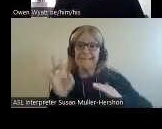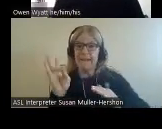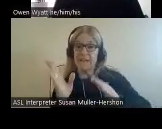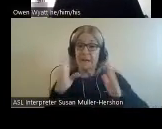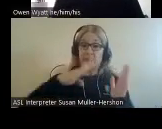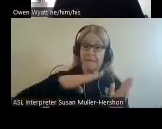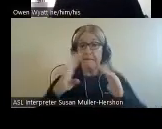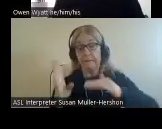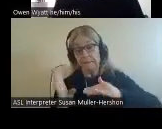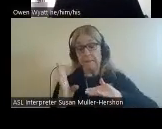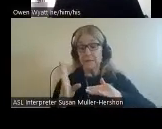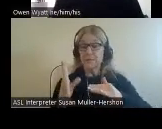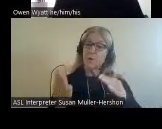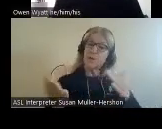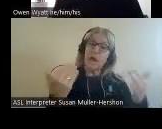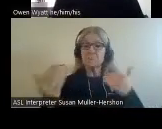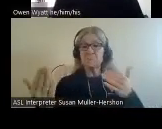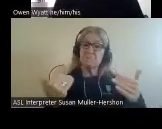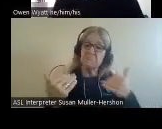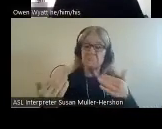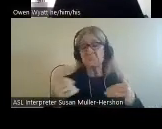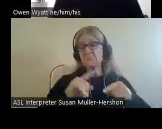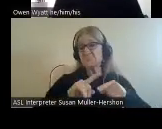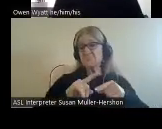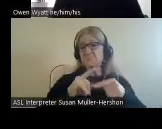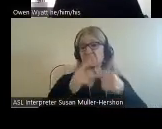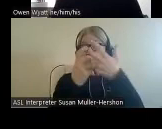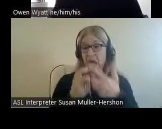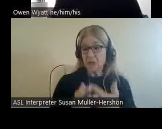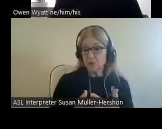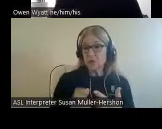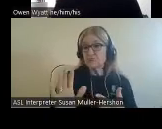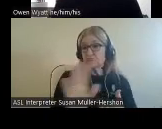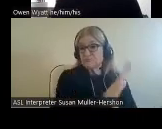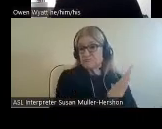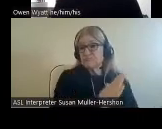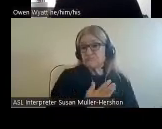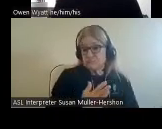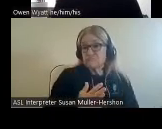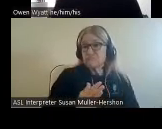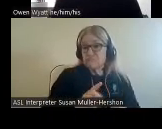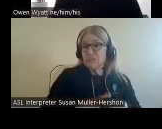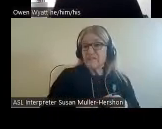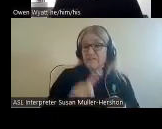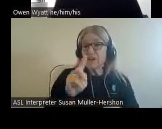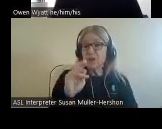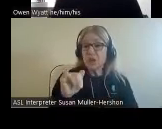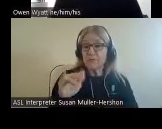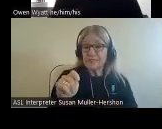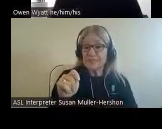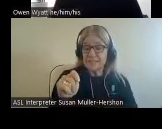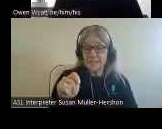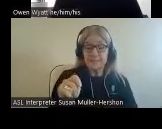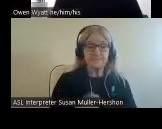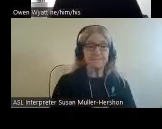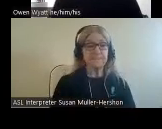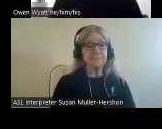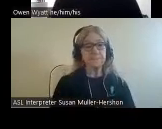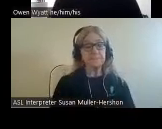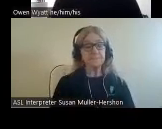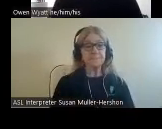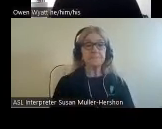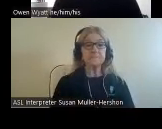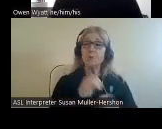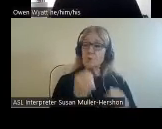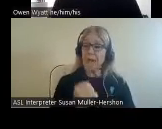specific appointment requests, and we try to cover as many shifts as possible. You can